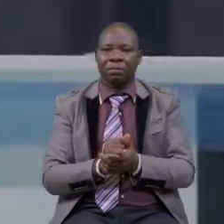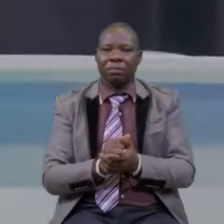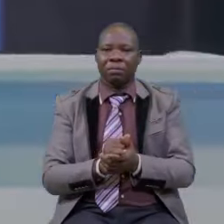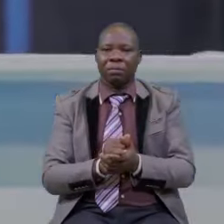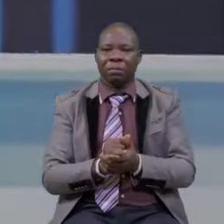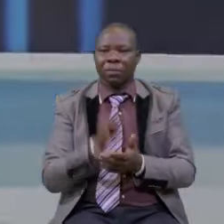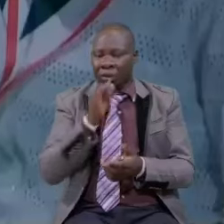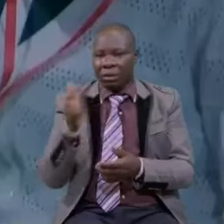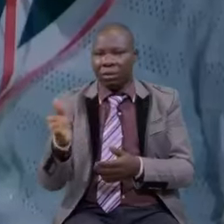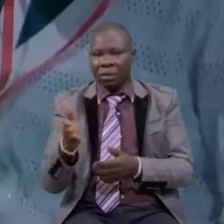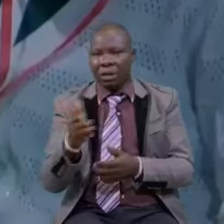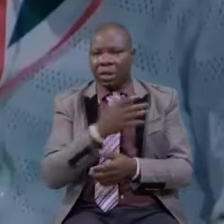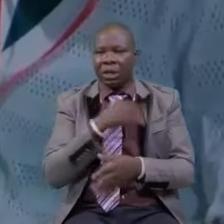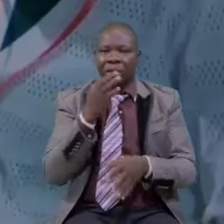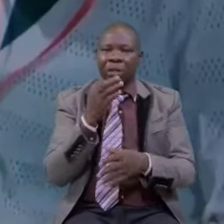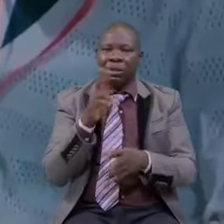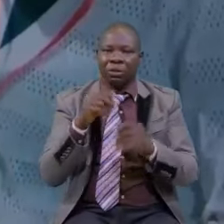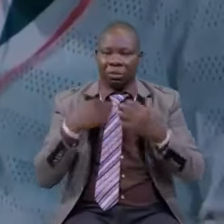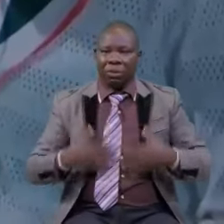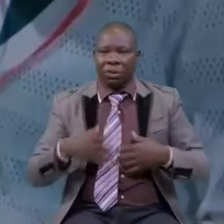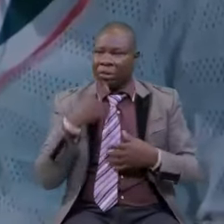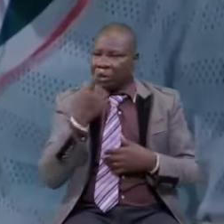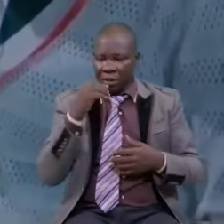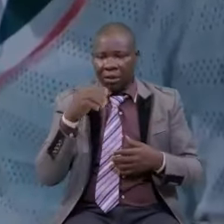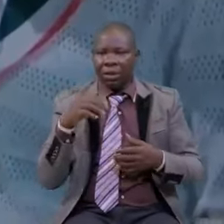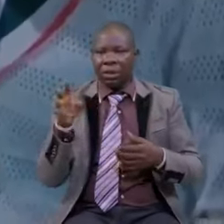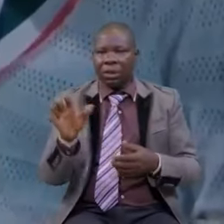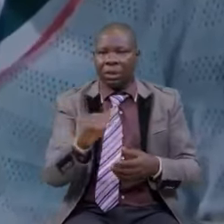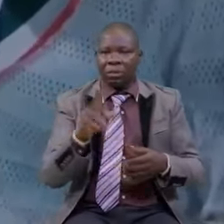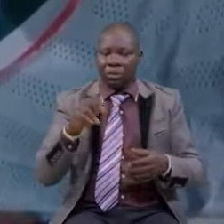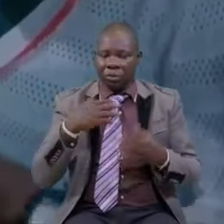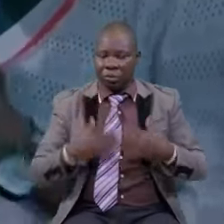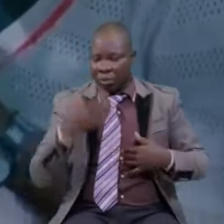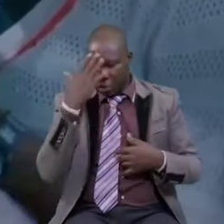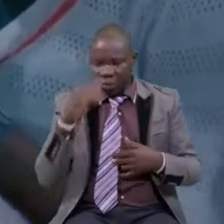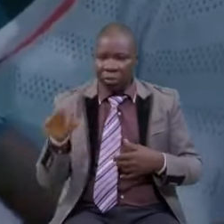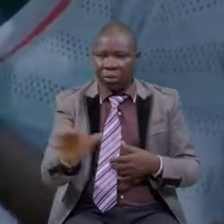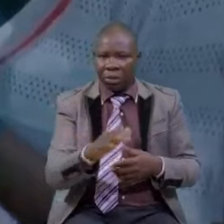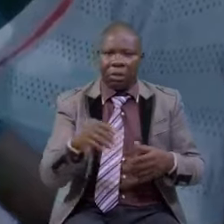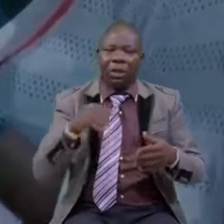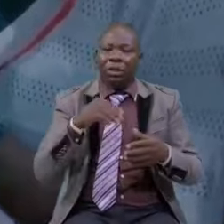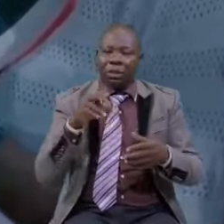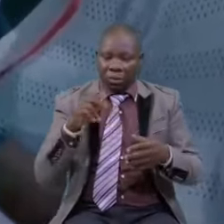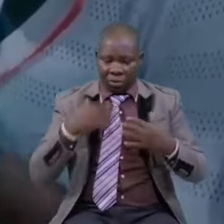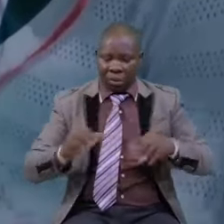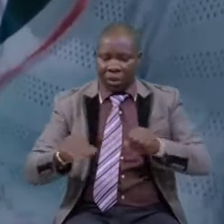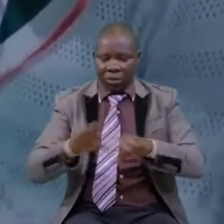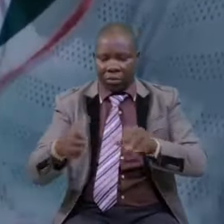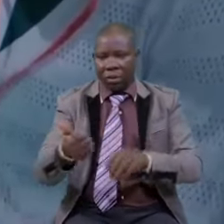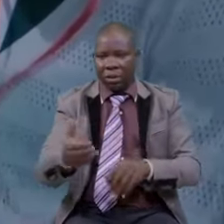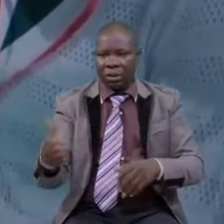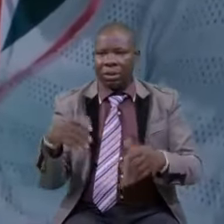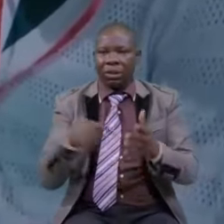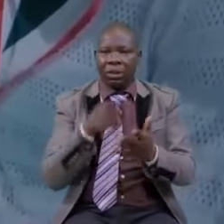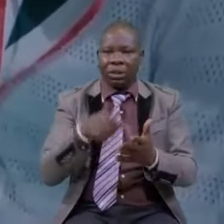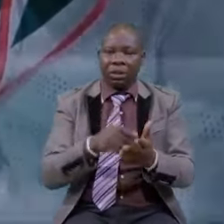and nobody sees them. Nobody knows them. Nobody can do anything. This book includes Everything. It